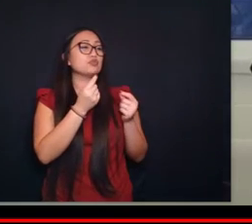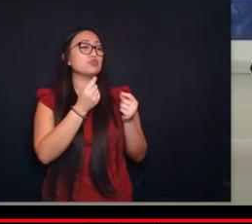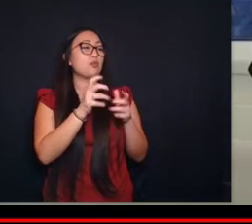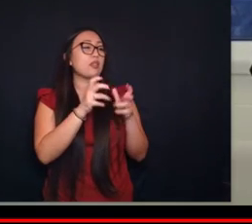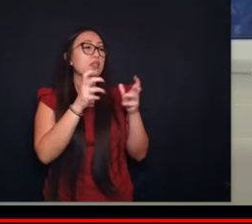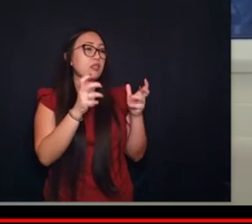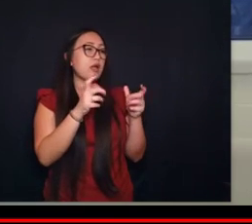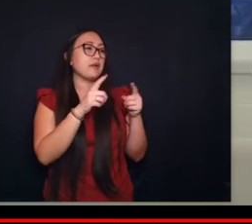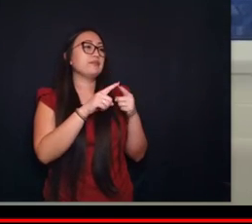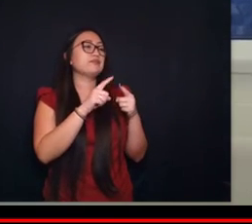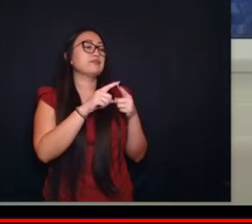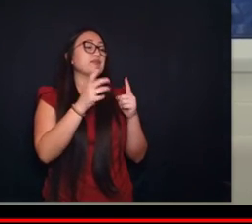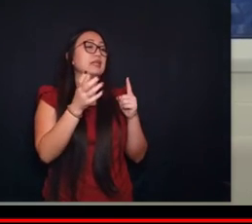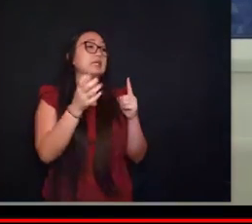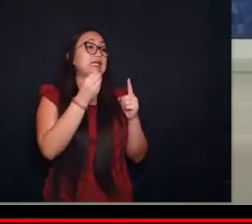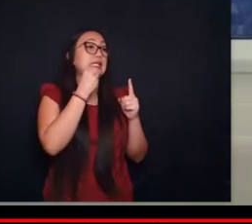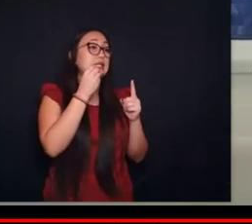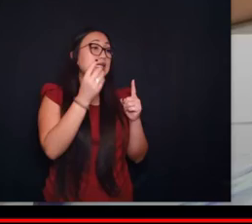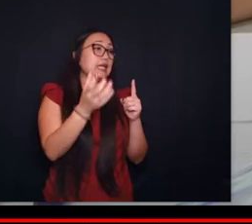on water.